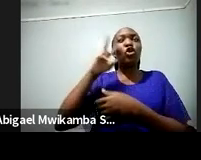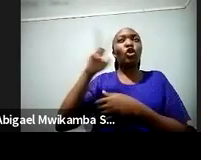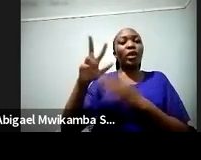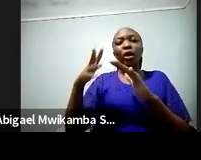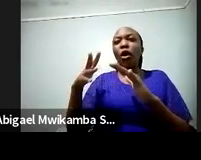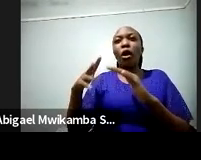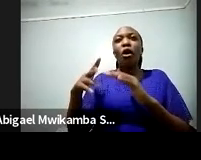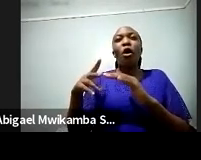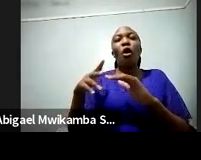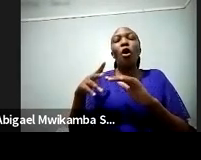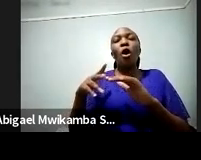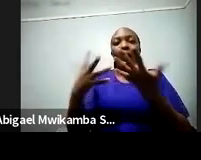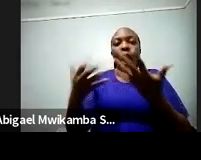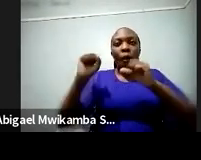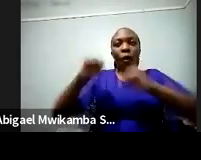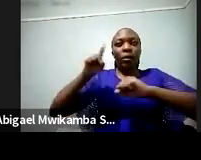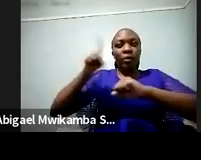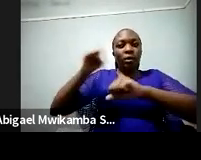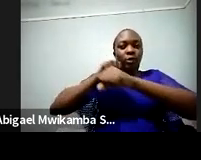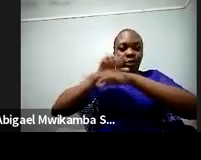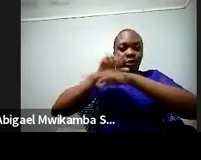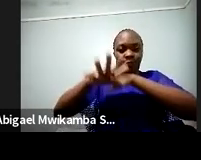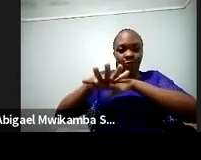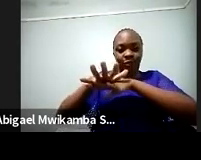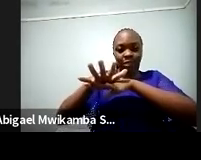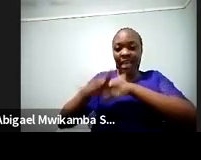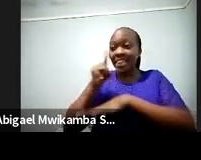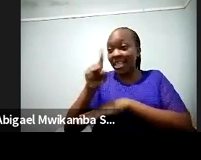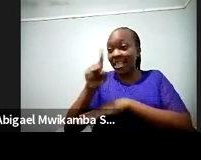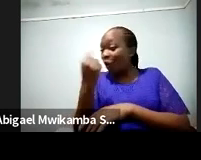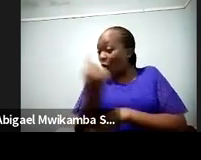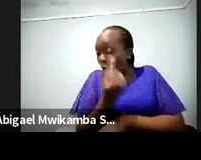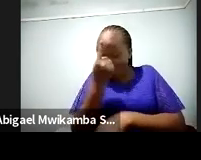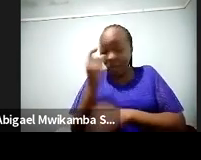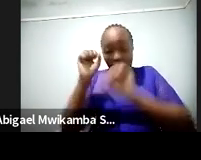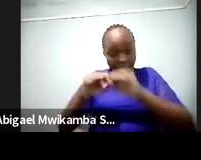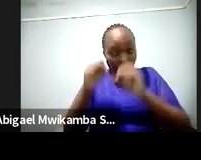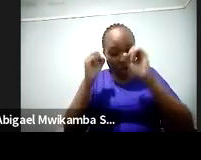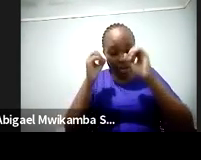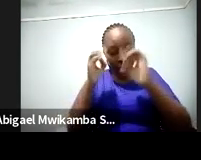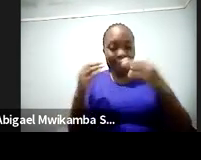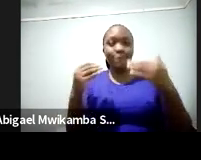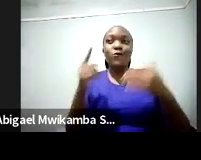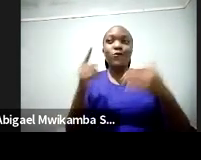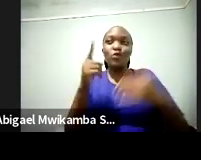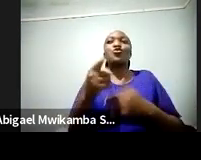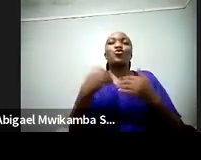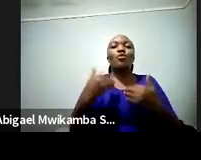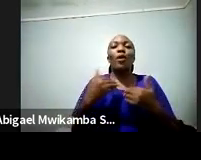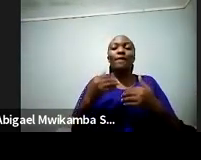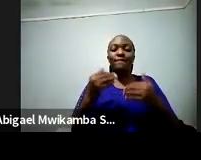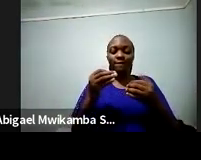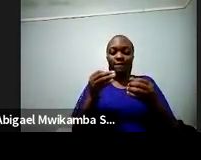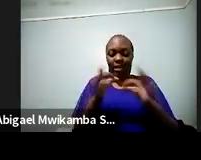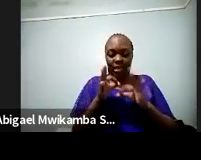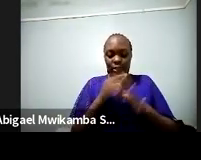can only do that if you're financially independent and you've got a couple of resources that you can invest and buy. Otherwise, you don't walk